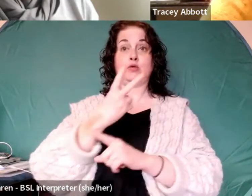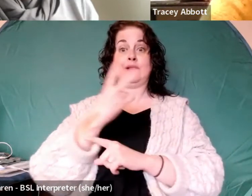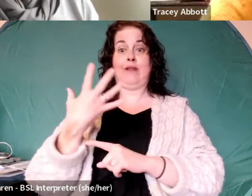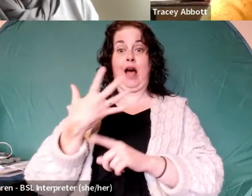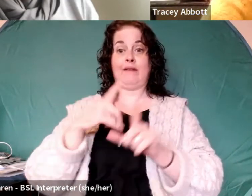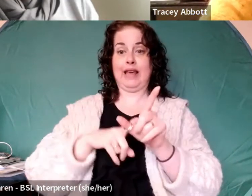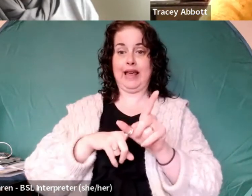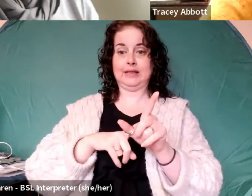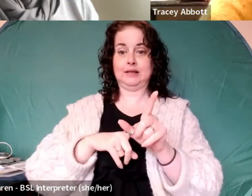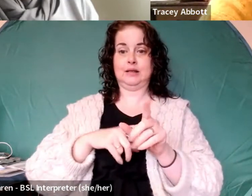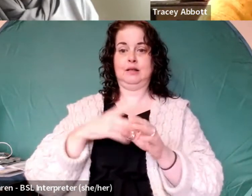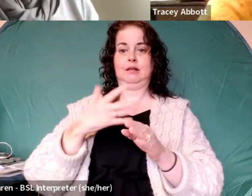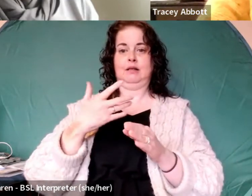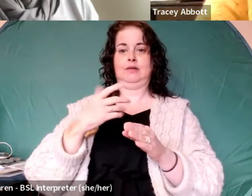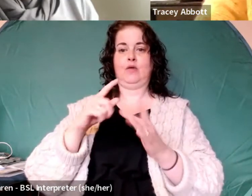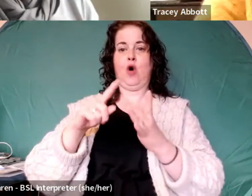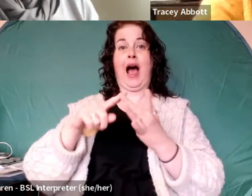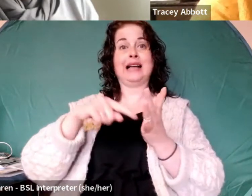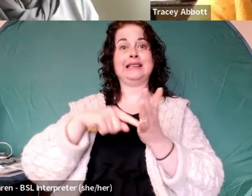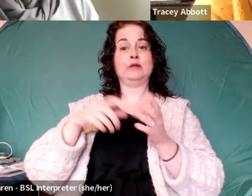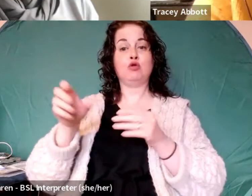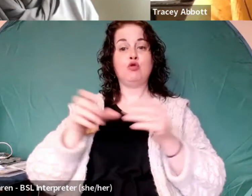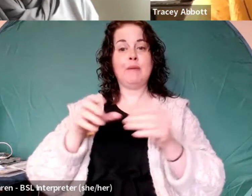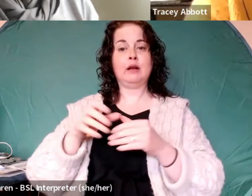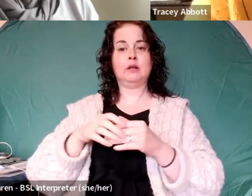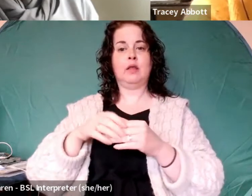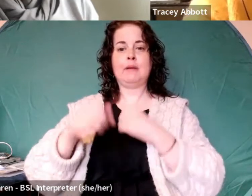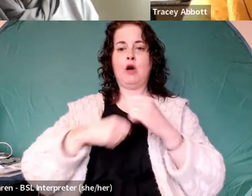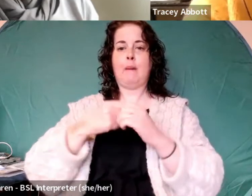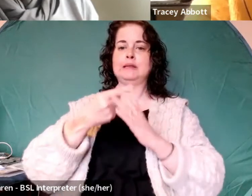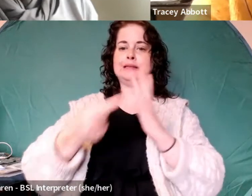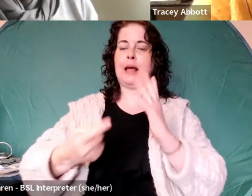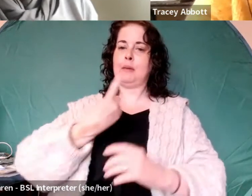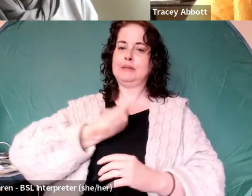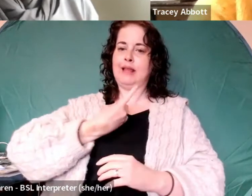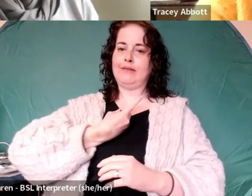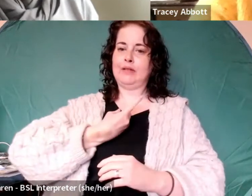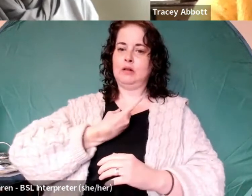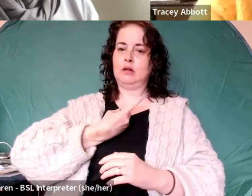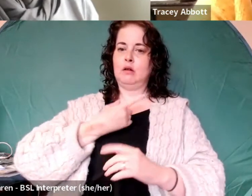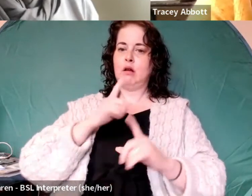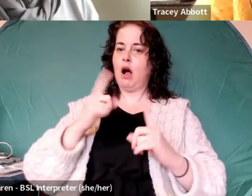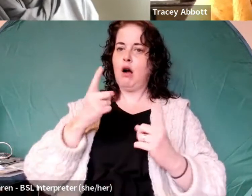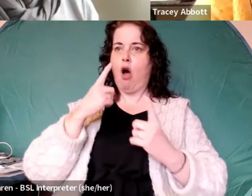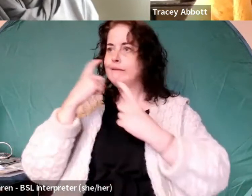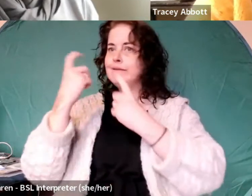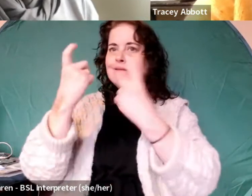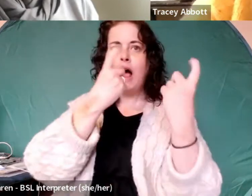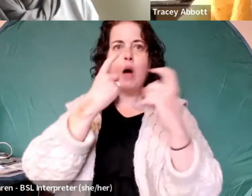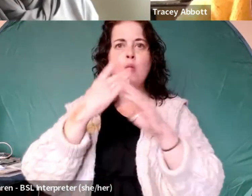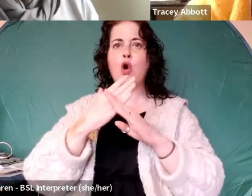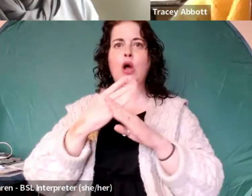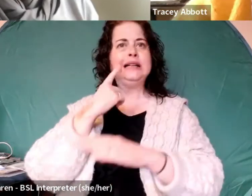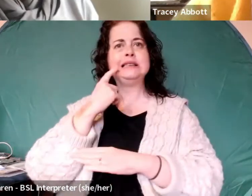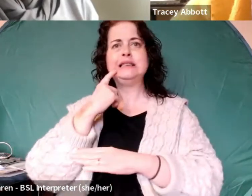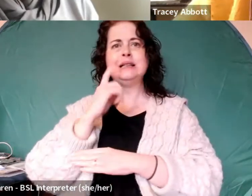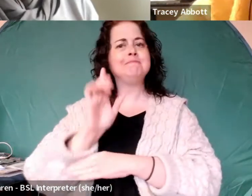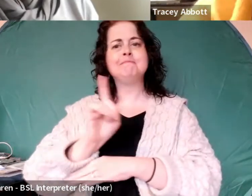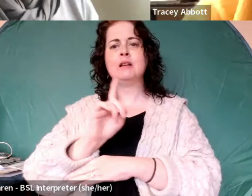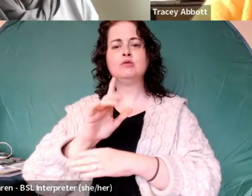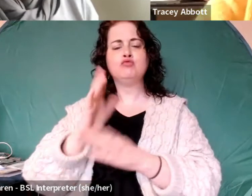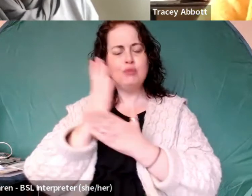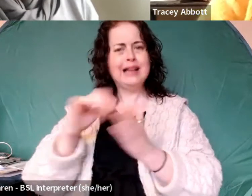years doing IT recruitment, and then becoming a disabled person myself and not able to find work easily. It was a